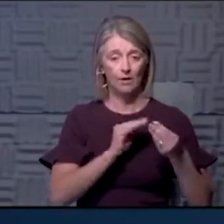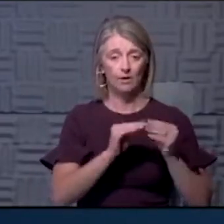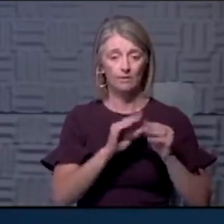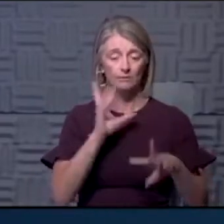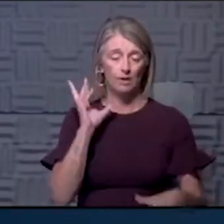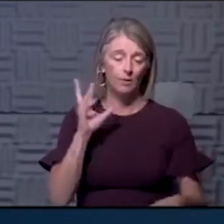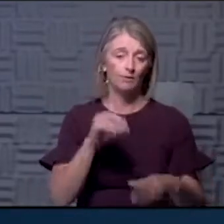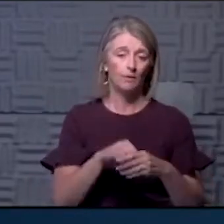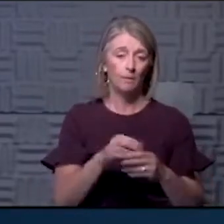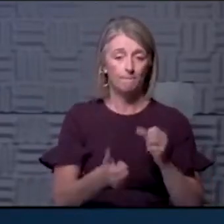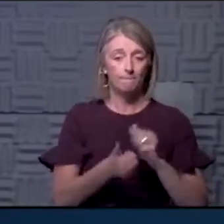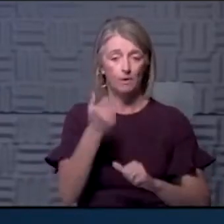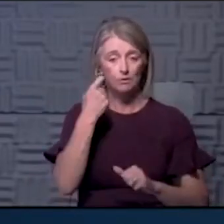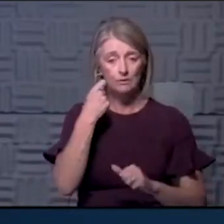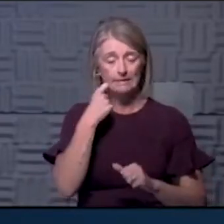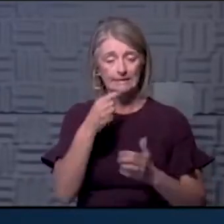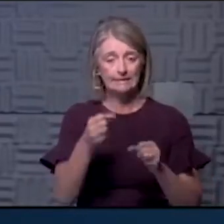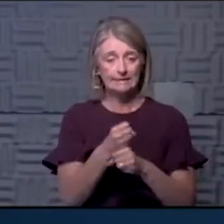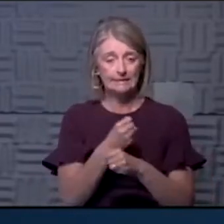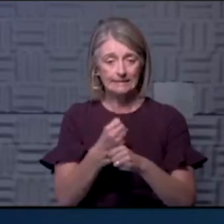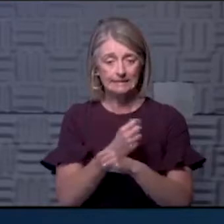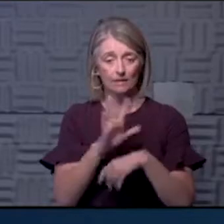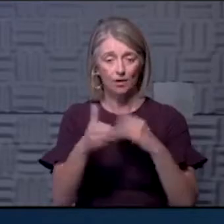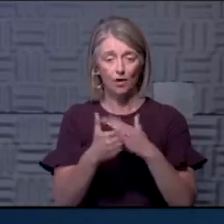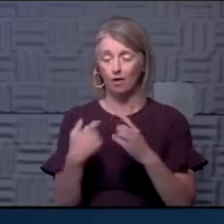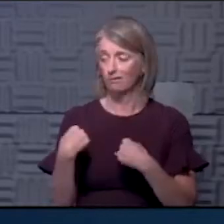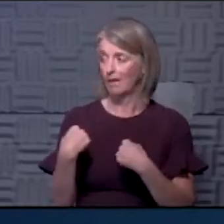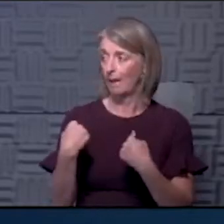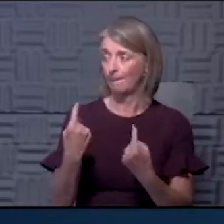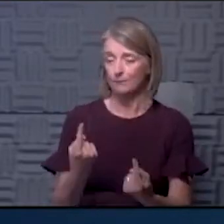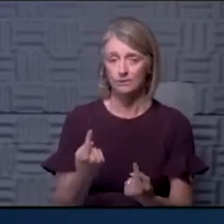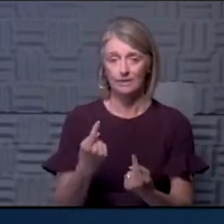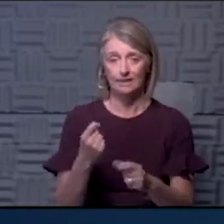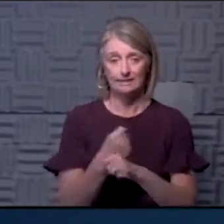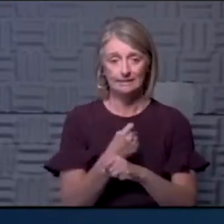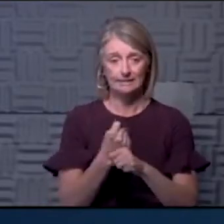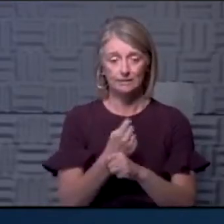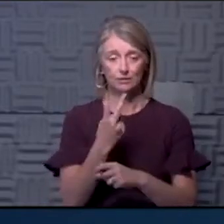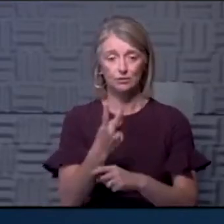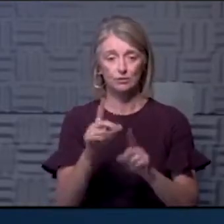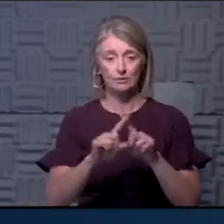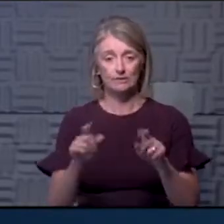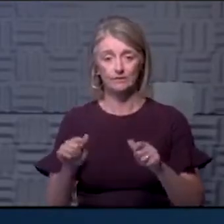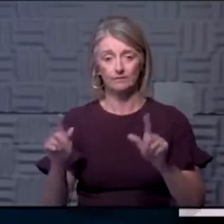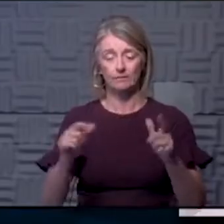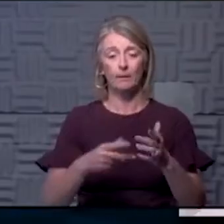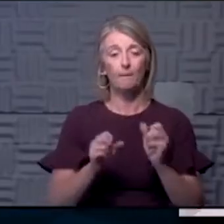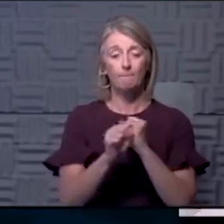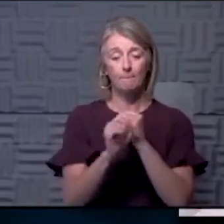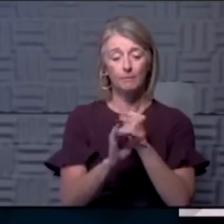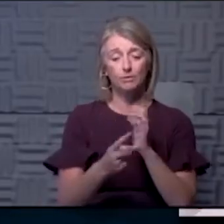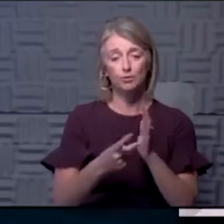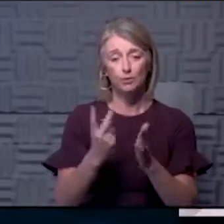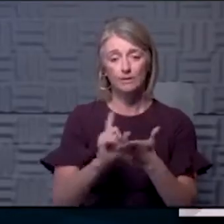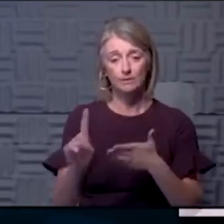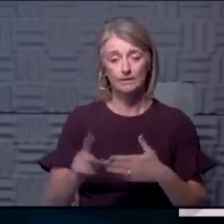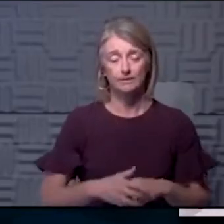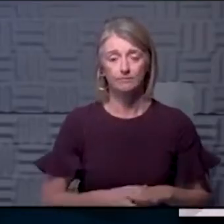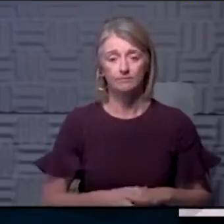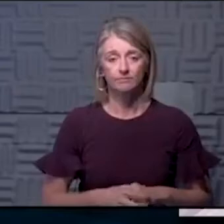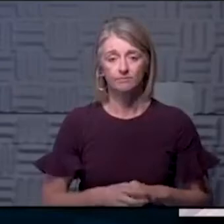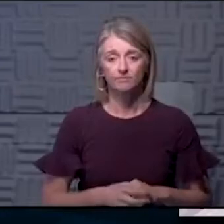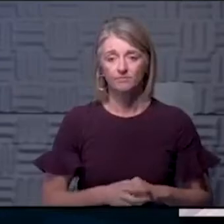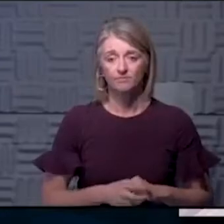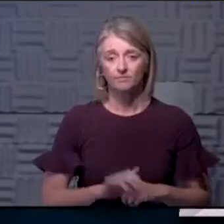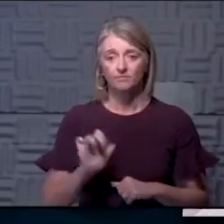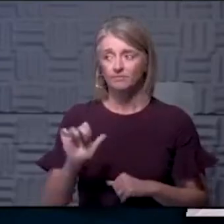included both the most recent statistics and all of the data to date in the two dashboards that get published twice a week. All right. Well,